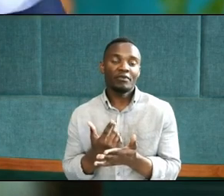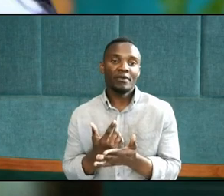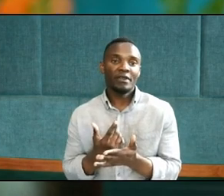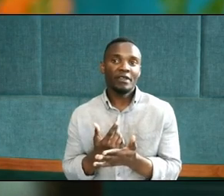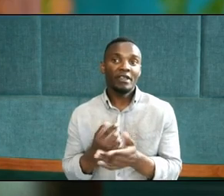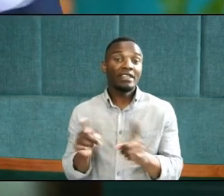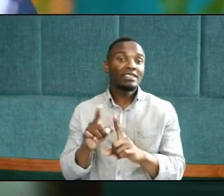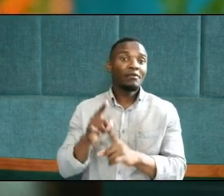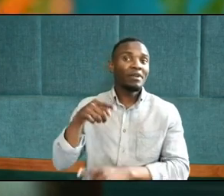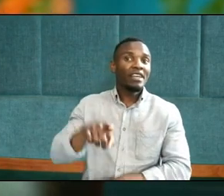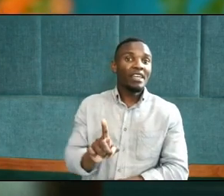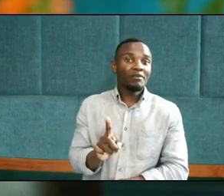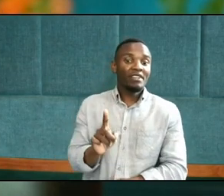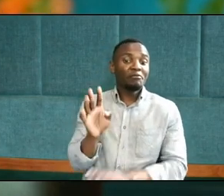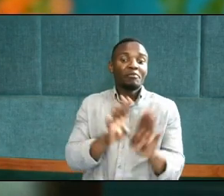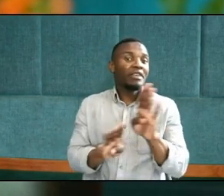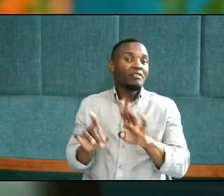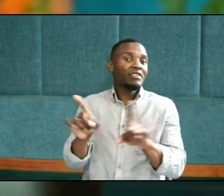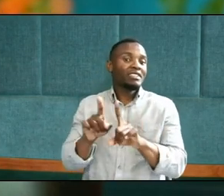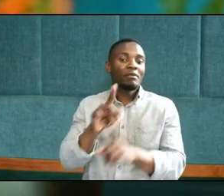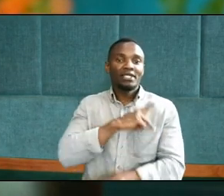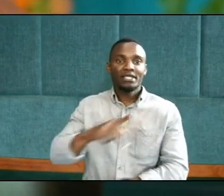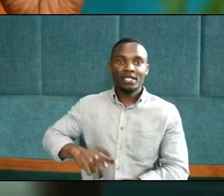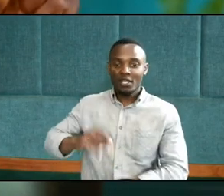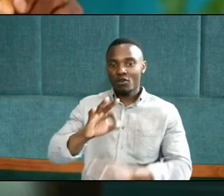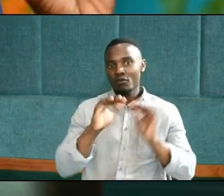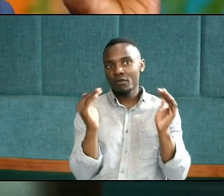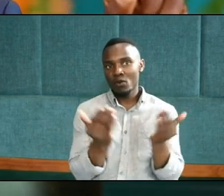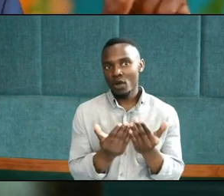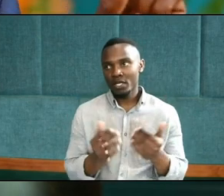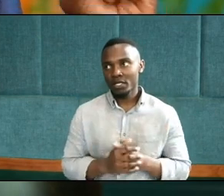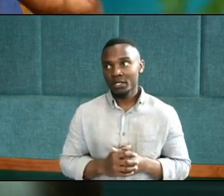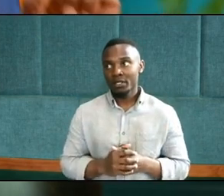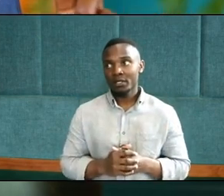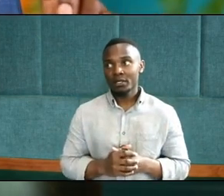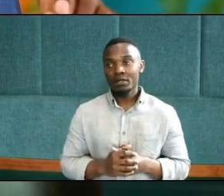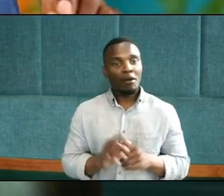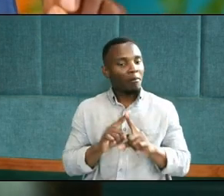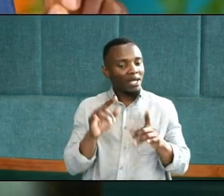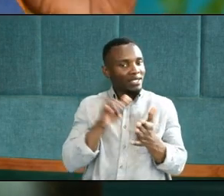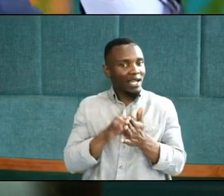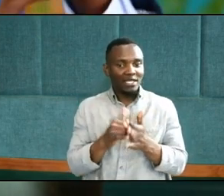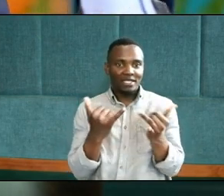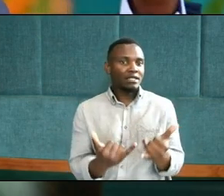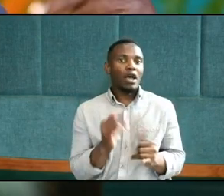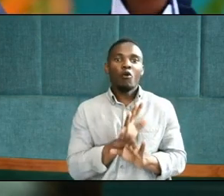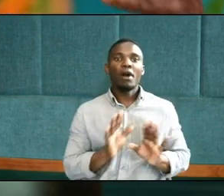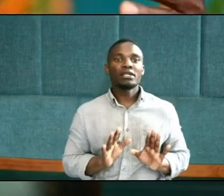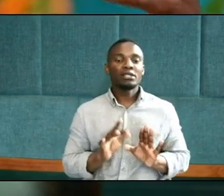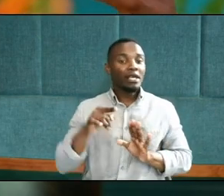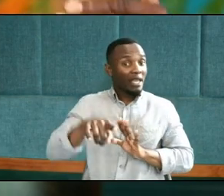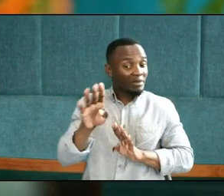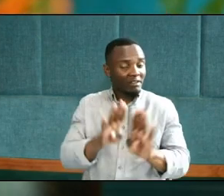behaving and acting as the king of this world. And I'm saying there for now. It's only for now. He's behaving